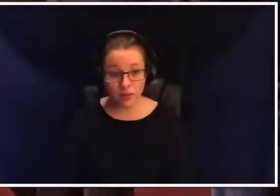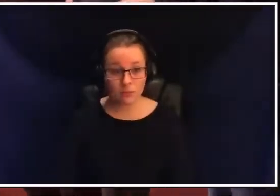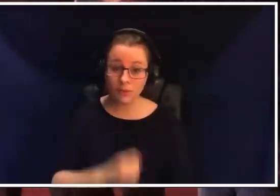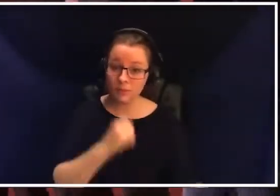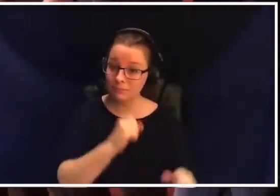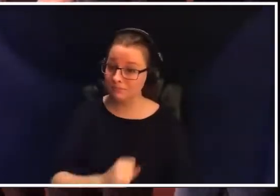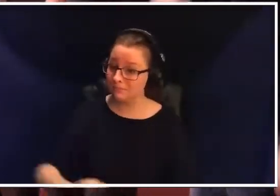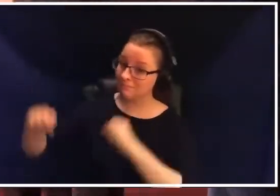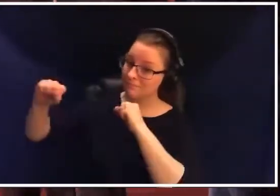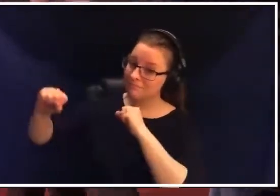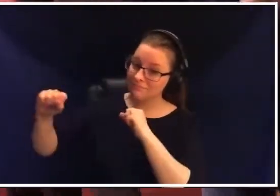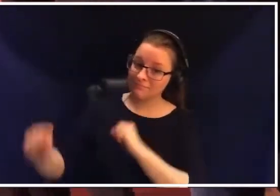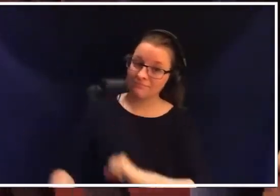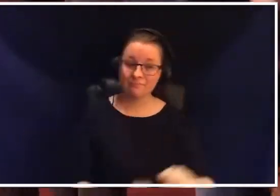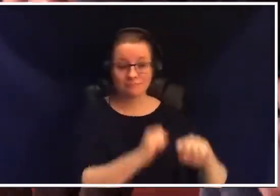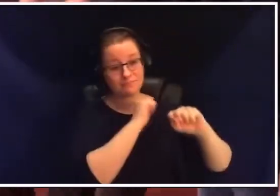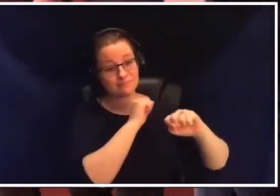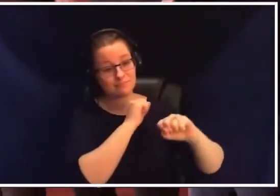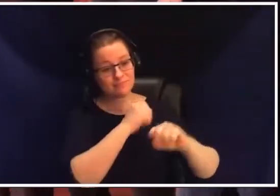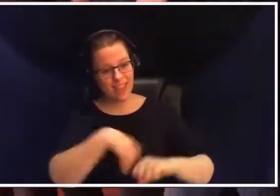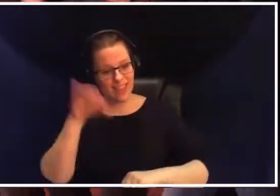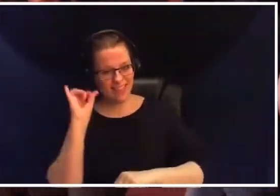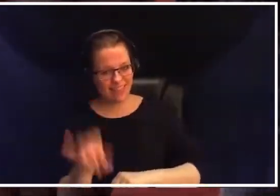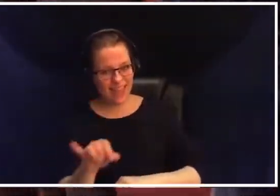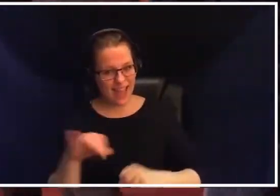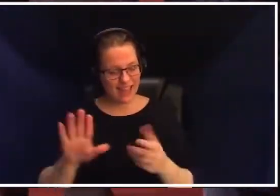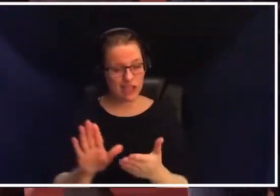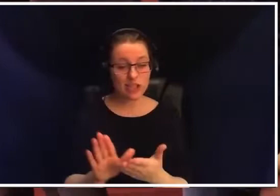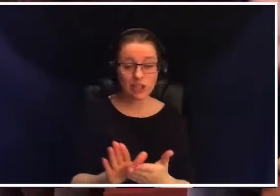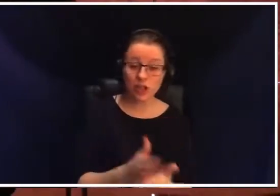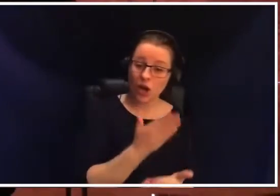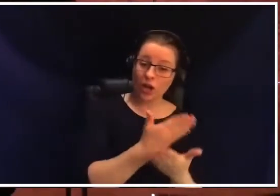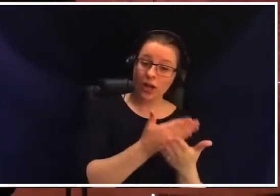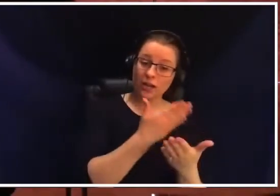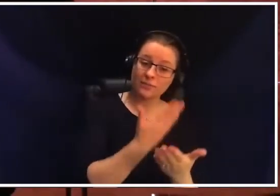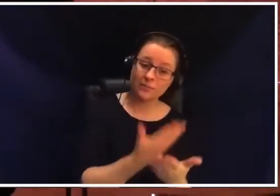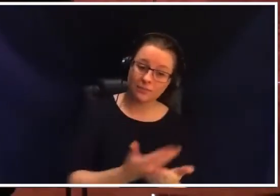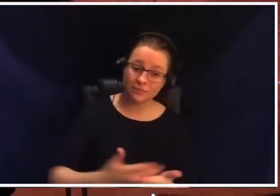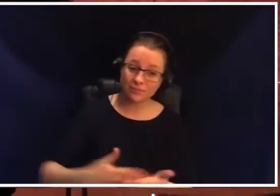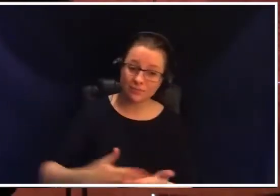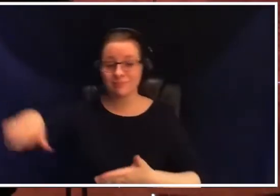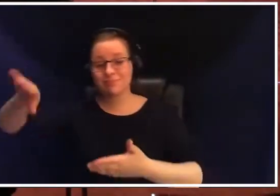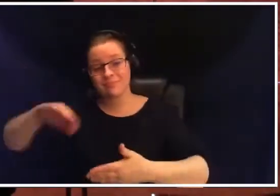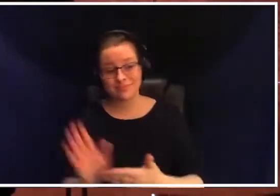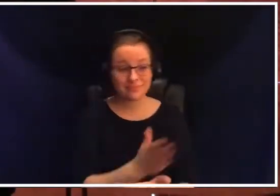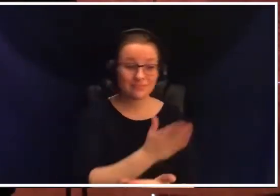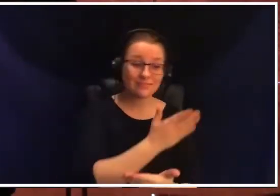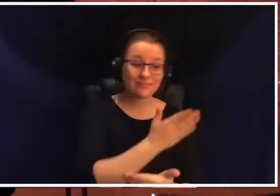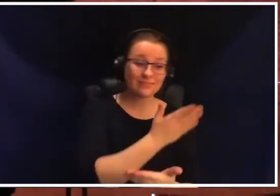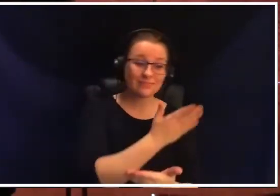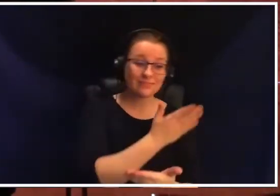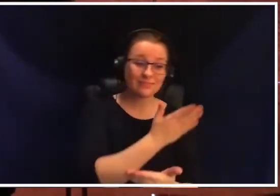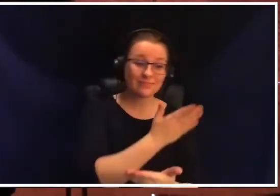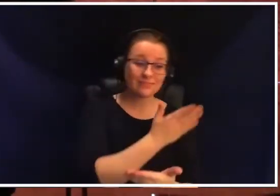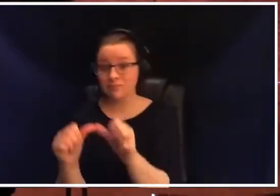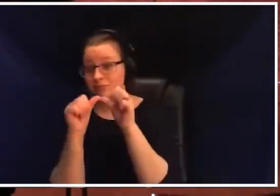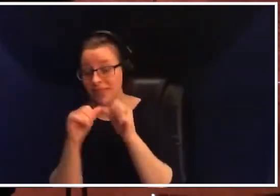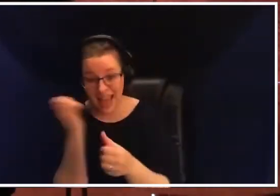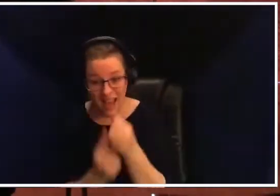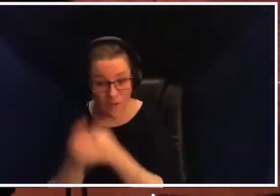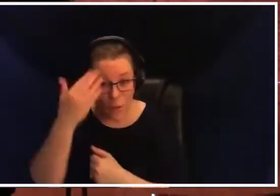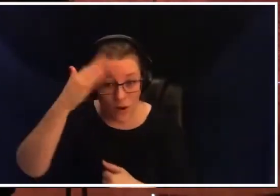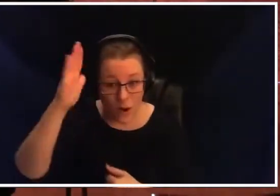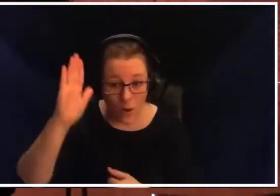Oom-pa-pa, oom-pa-pa, that's how it goes. Oom-pa-pa, oom-pa-pa, everyone knows. They